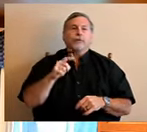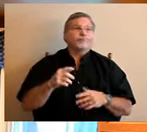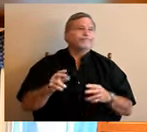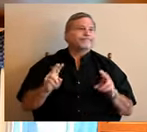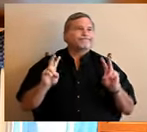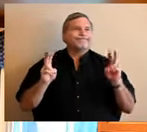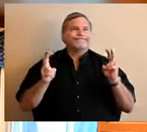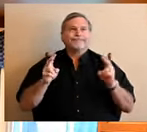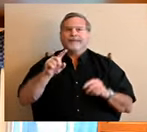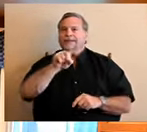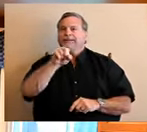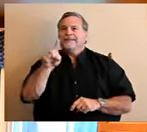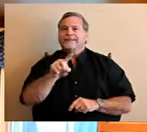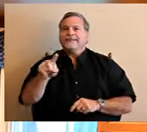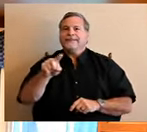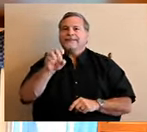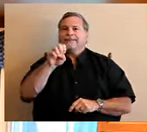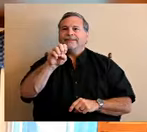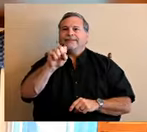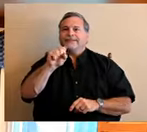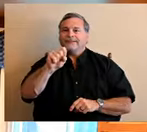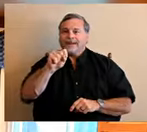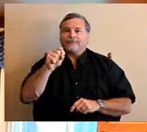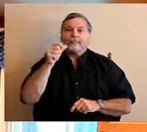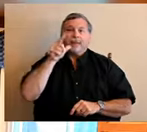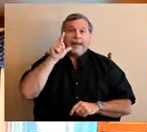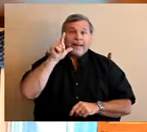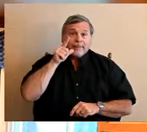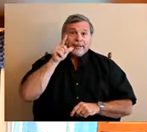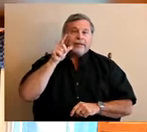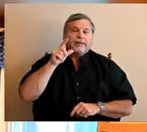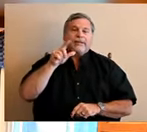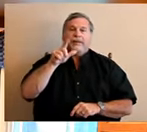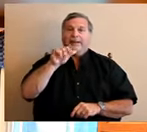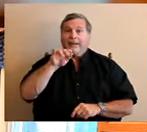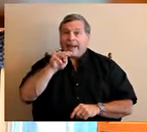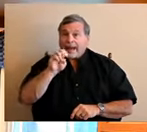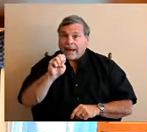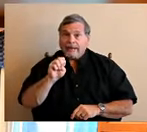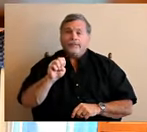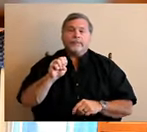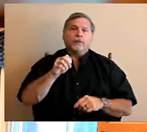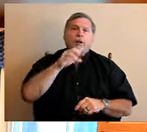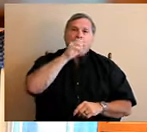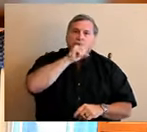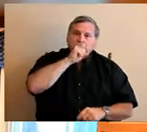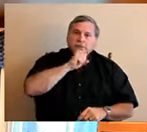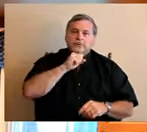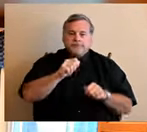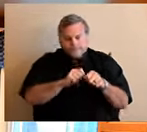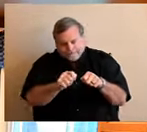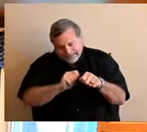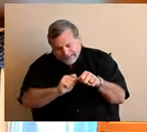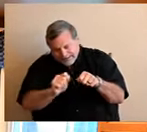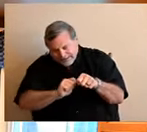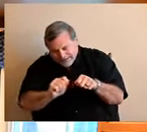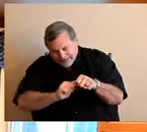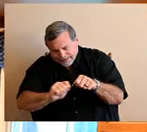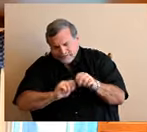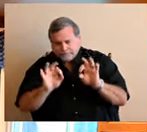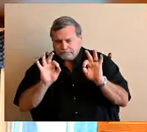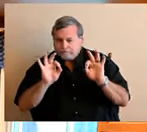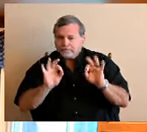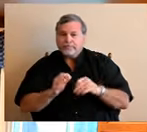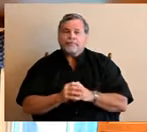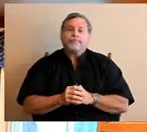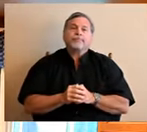or in your food. So if you're using lemons or limes or oranges, you can sit here and zest them on here, and it just gets the outside part of it. You can also